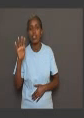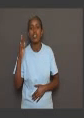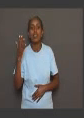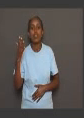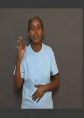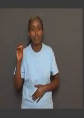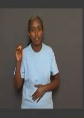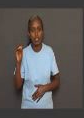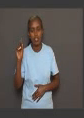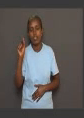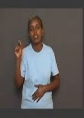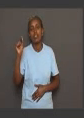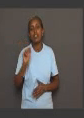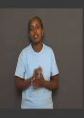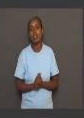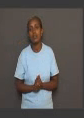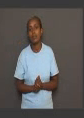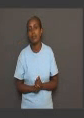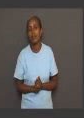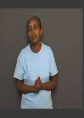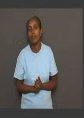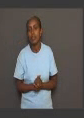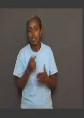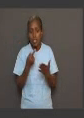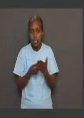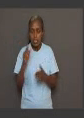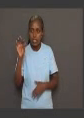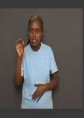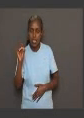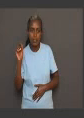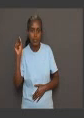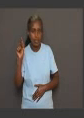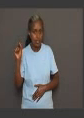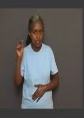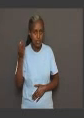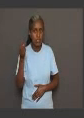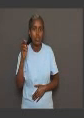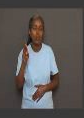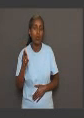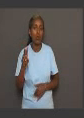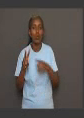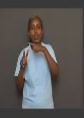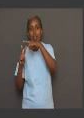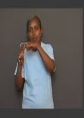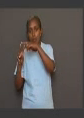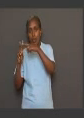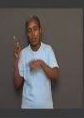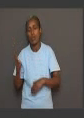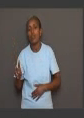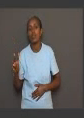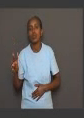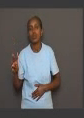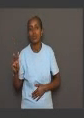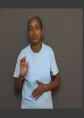450 degrees. It is 90 degrees or pi over 2.